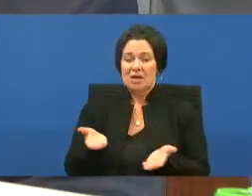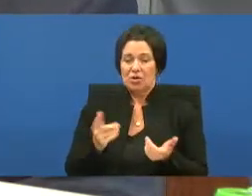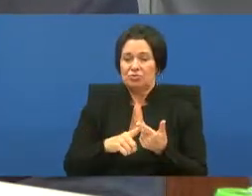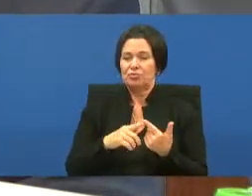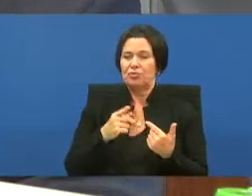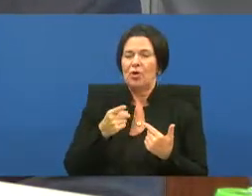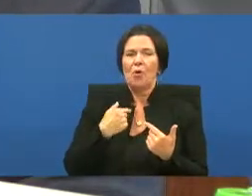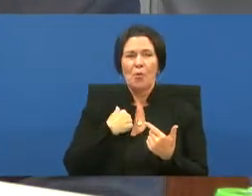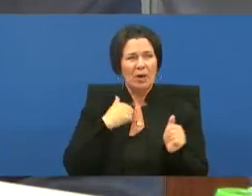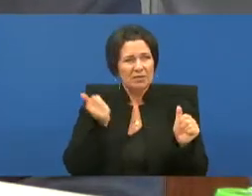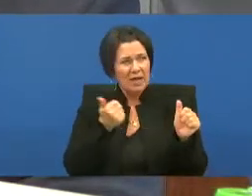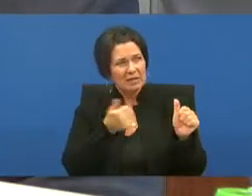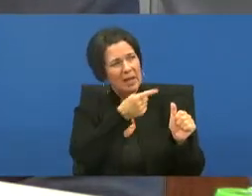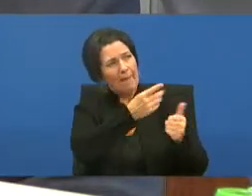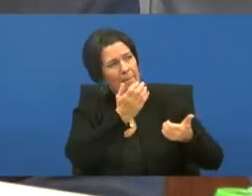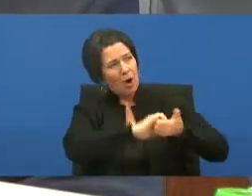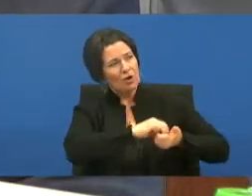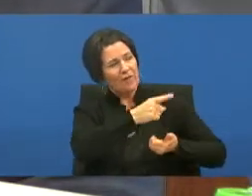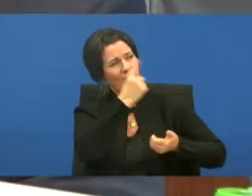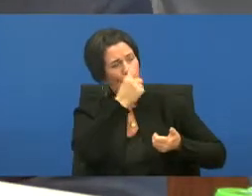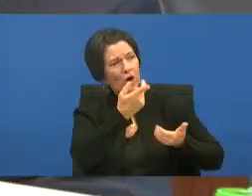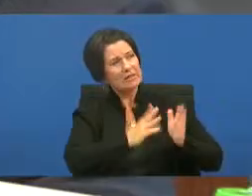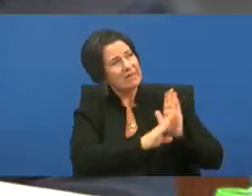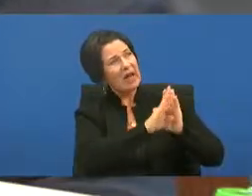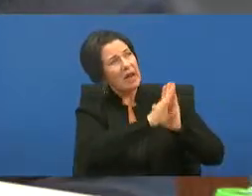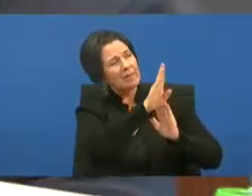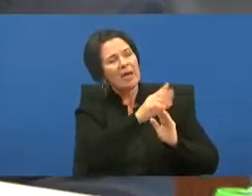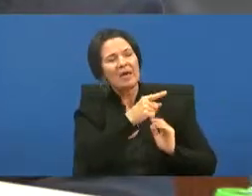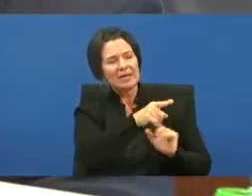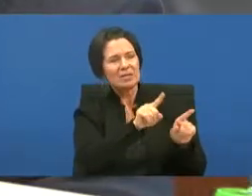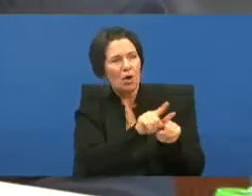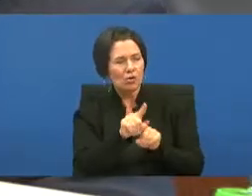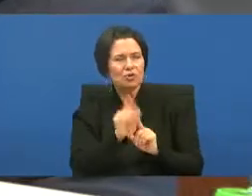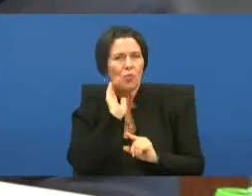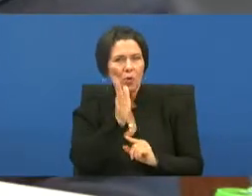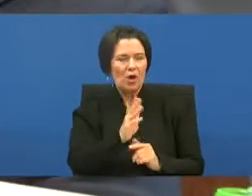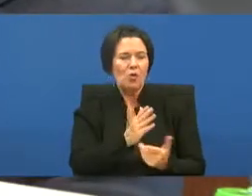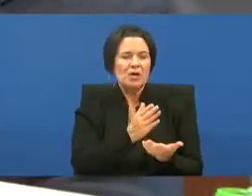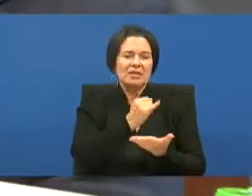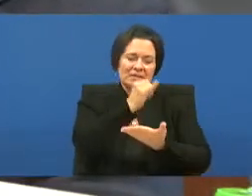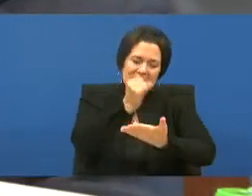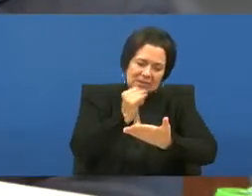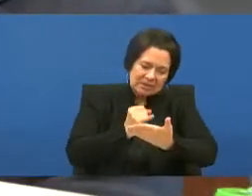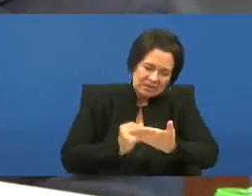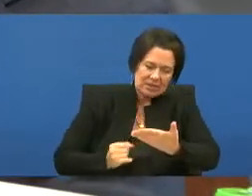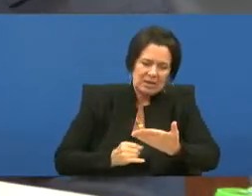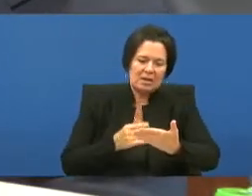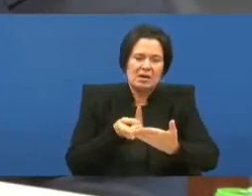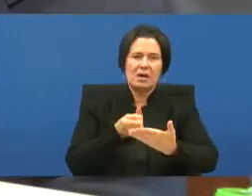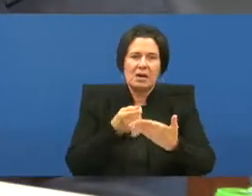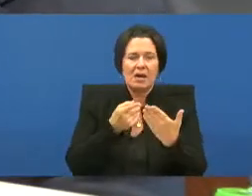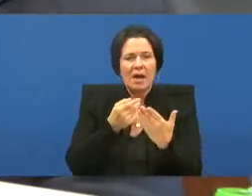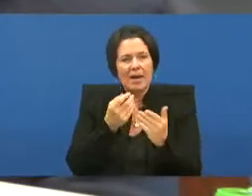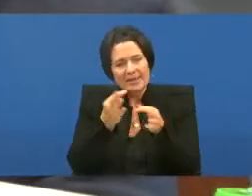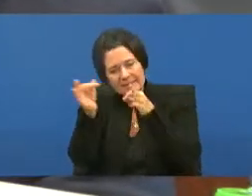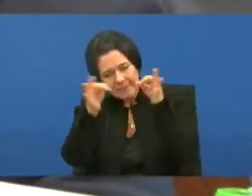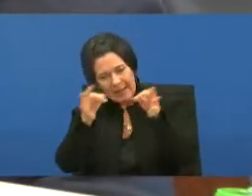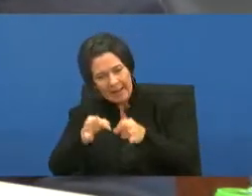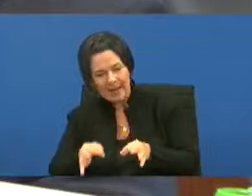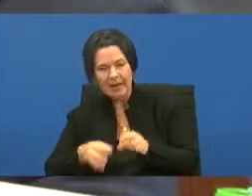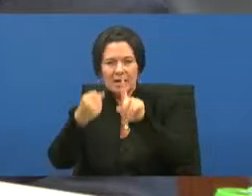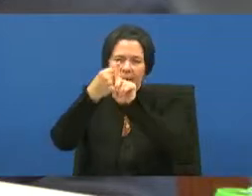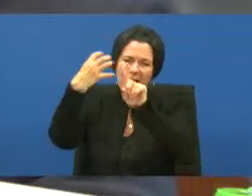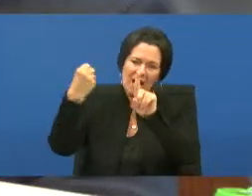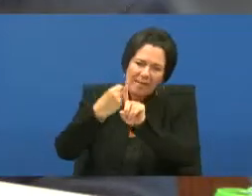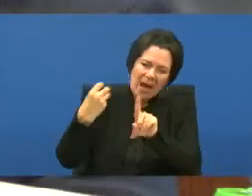go after a developer. We're getting someone to help us map out the entire process and ensure that 30, 40, 50 years